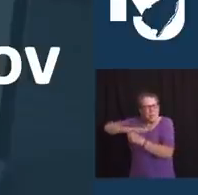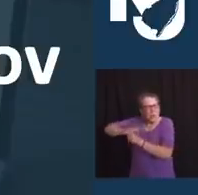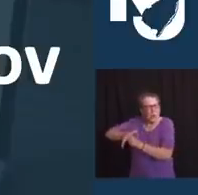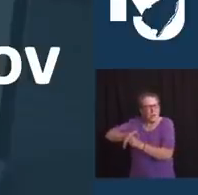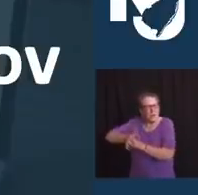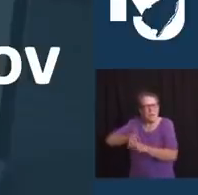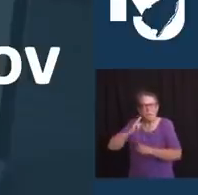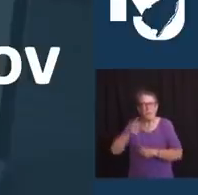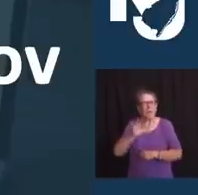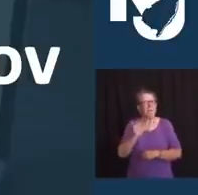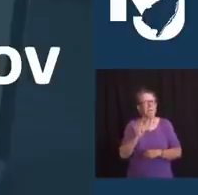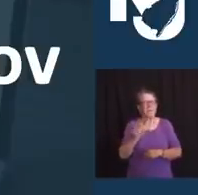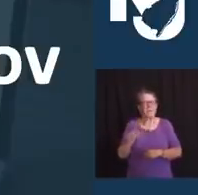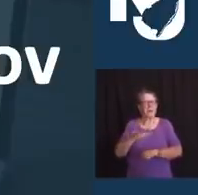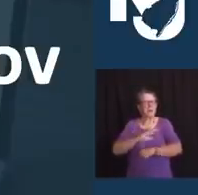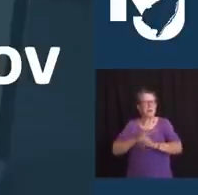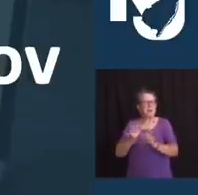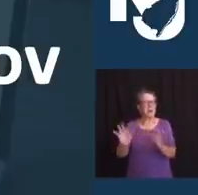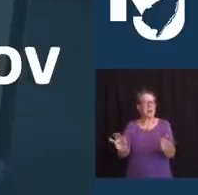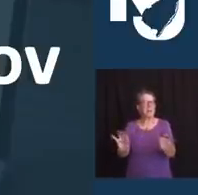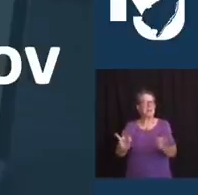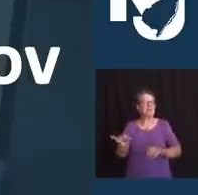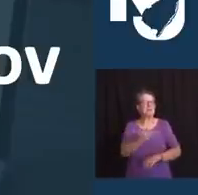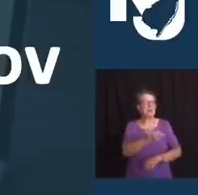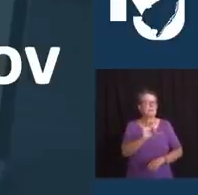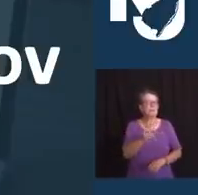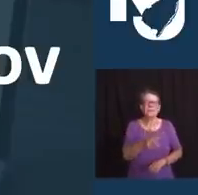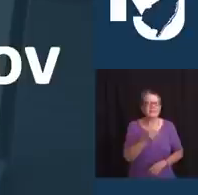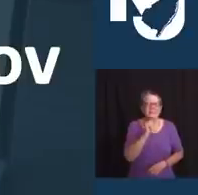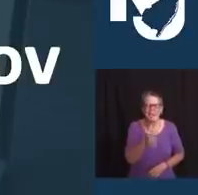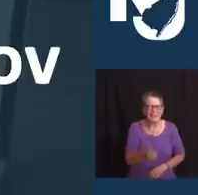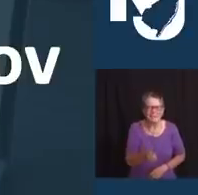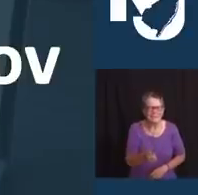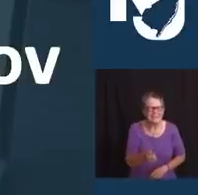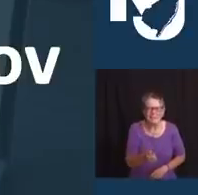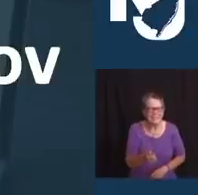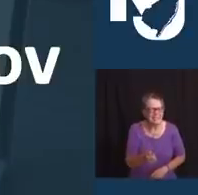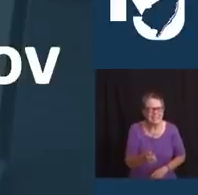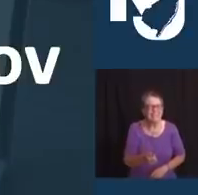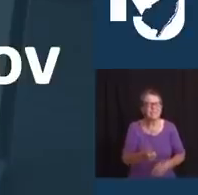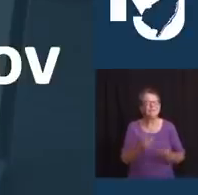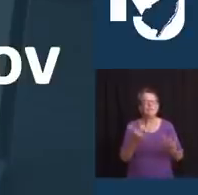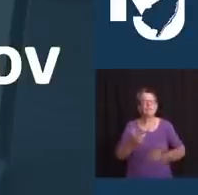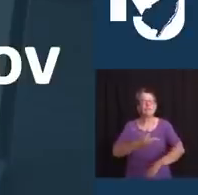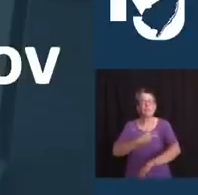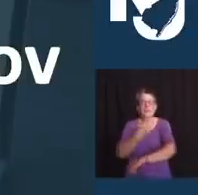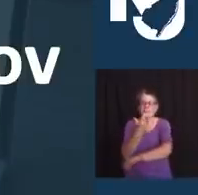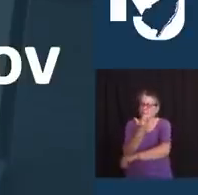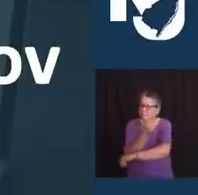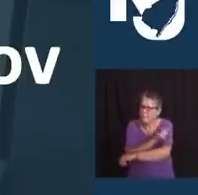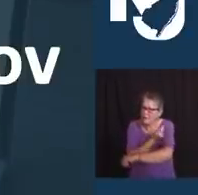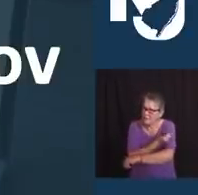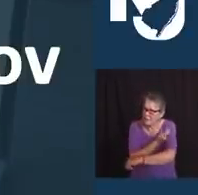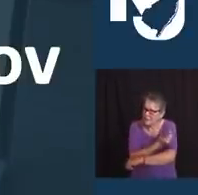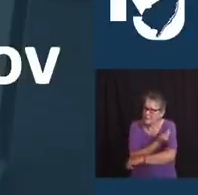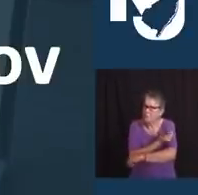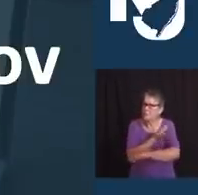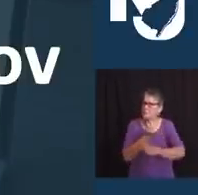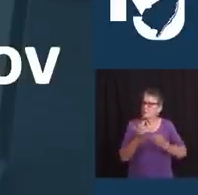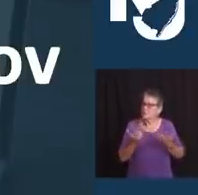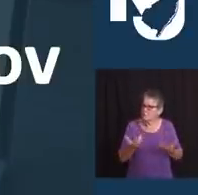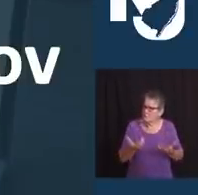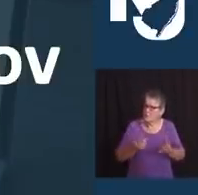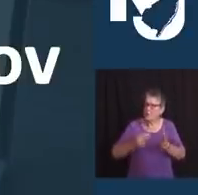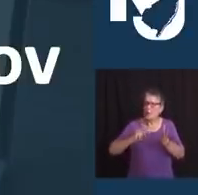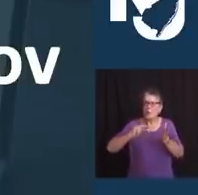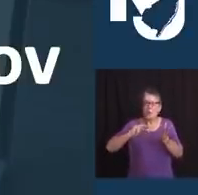time. But the vaccines are proving convincingly that they make the likelihood of a minor COVID illness